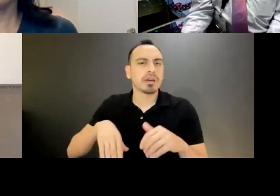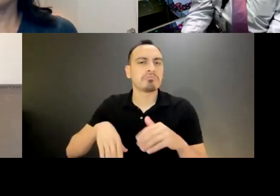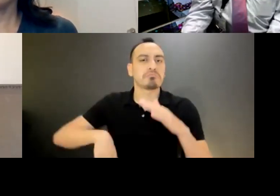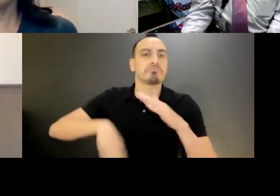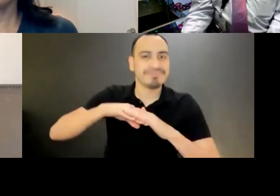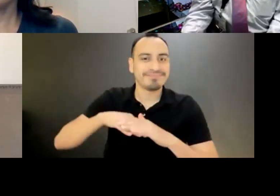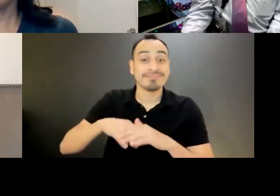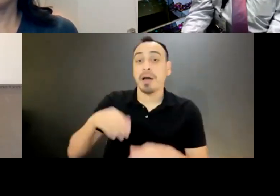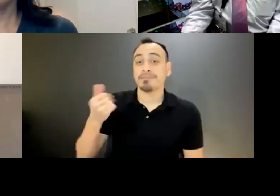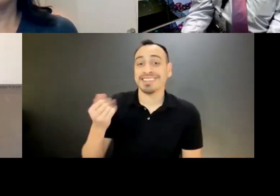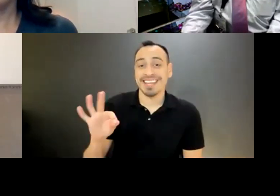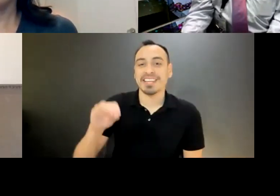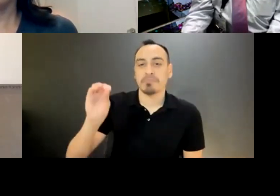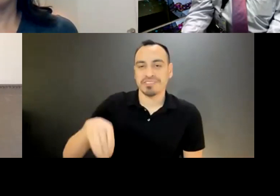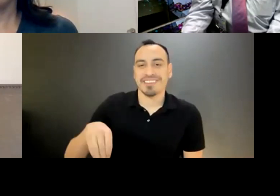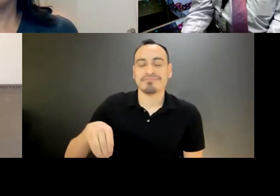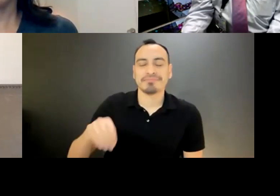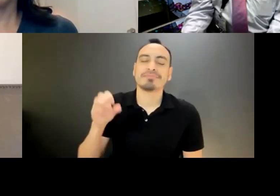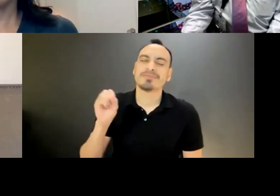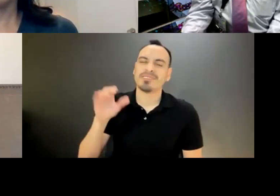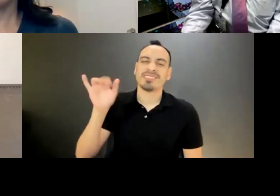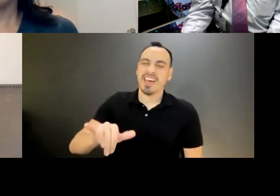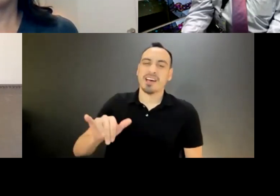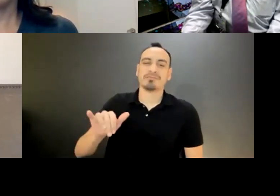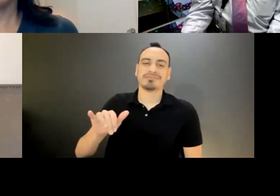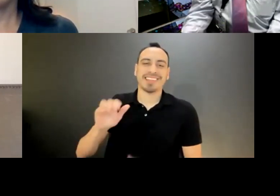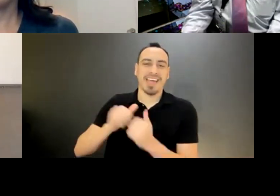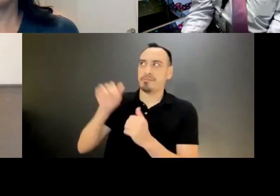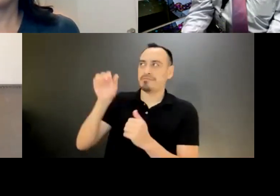So that was what the decision was based on.